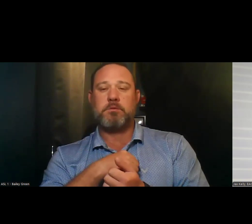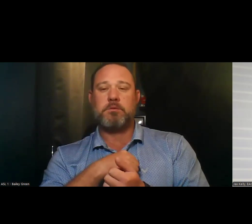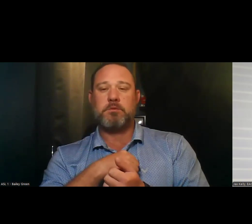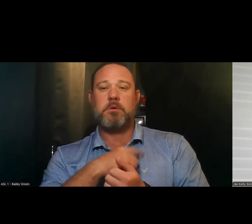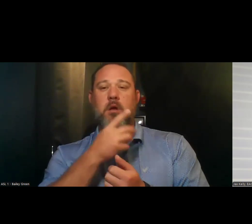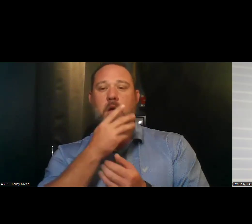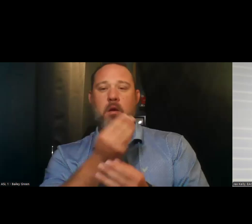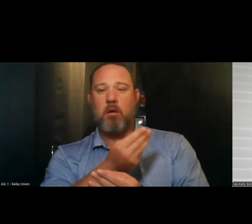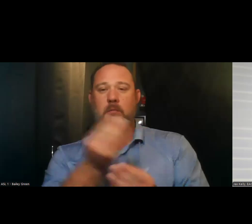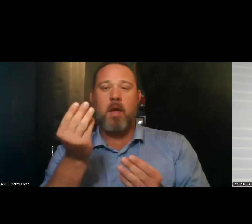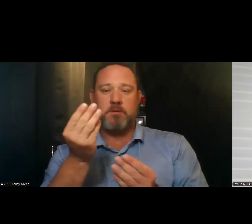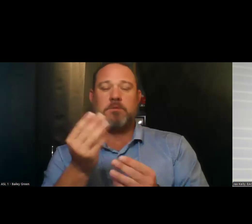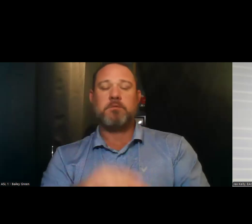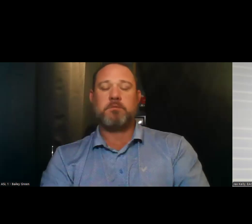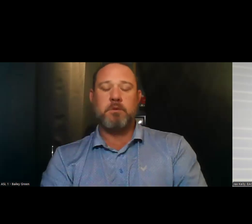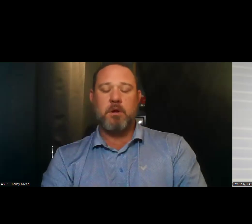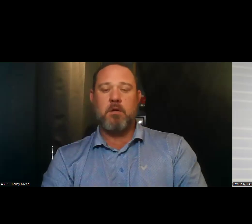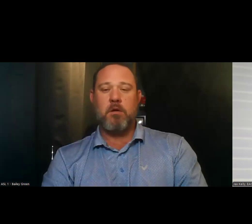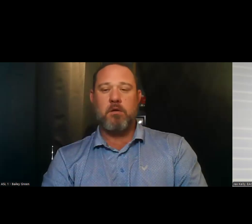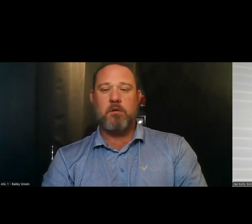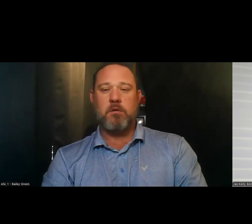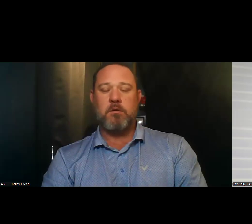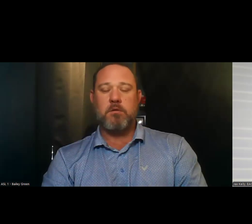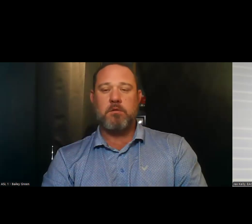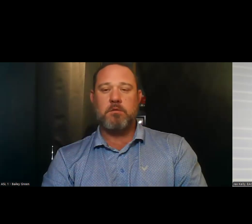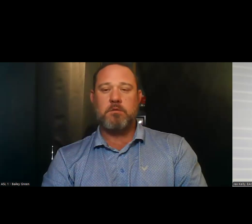I'll pass on to my other colleagues.